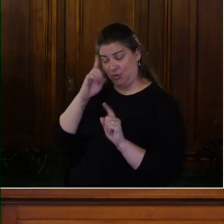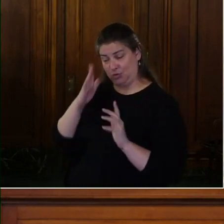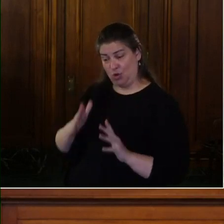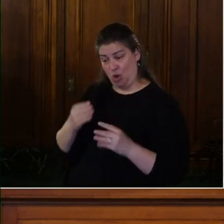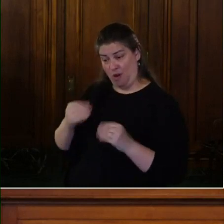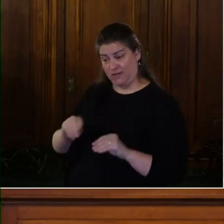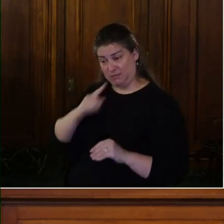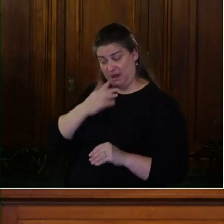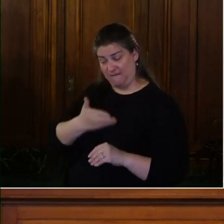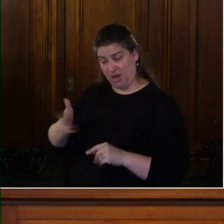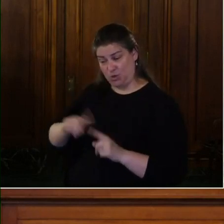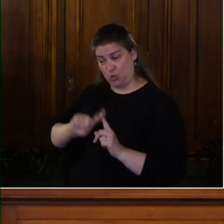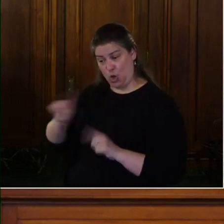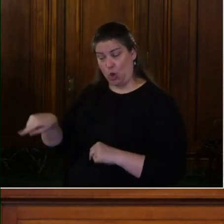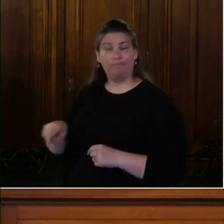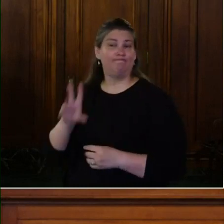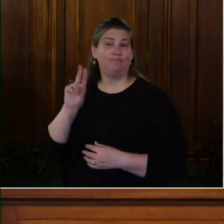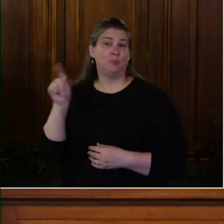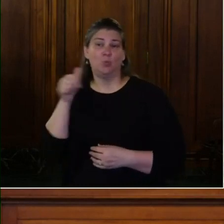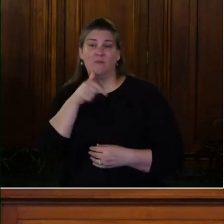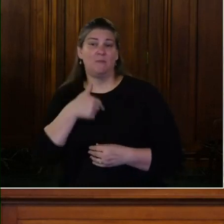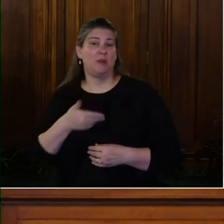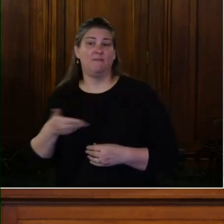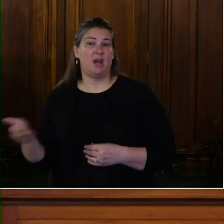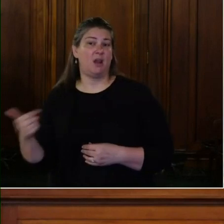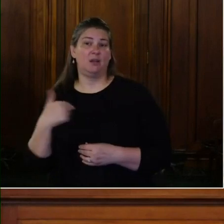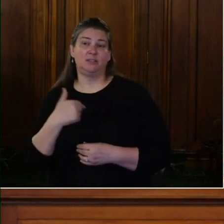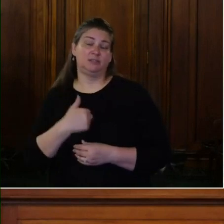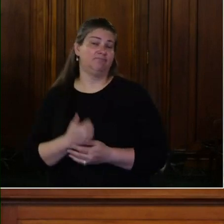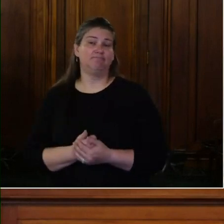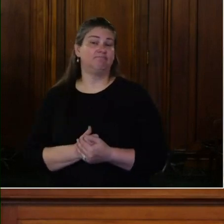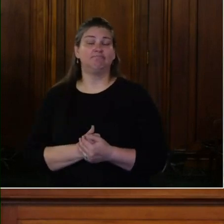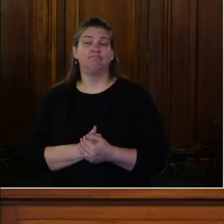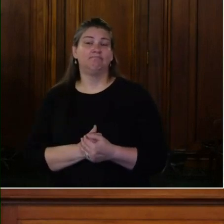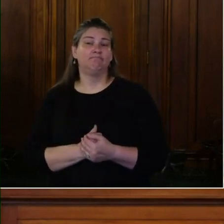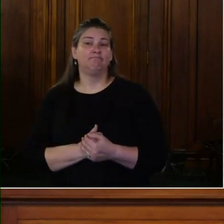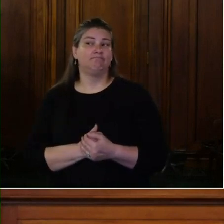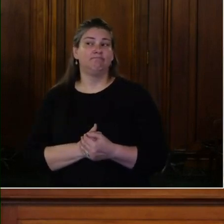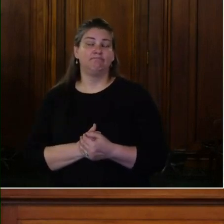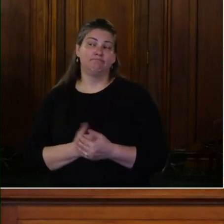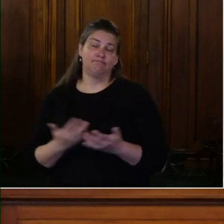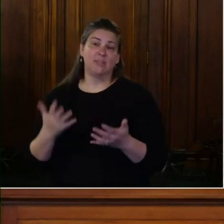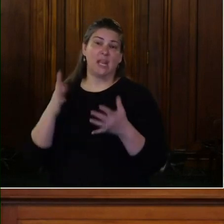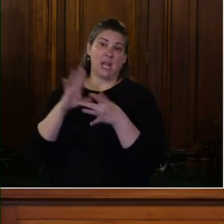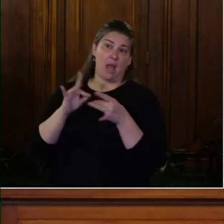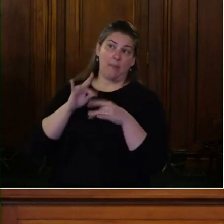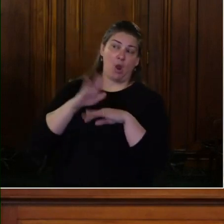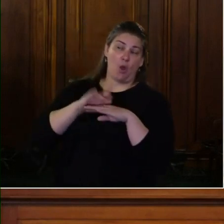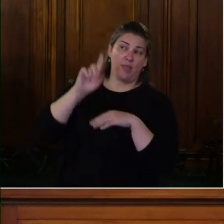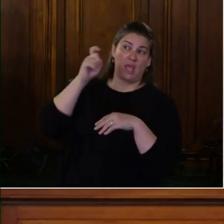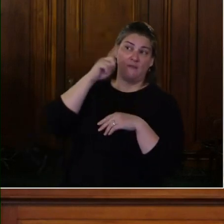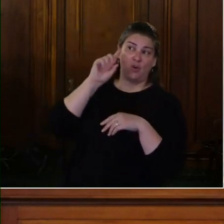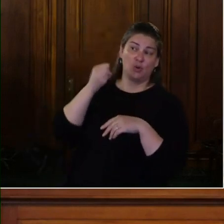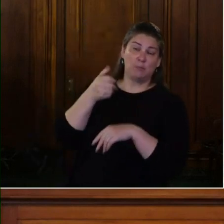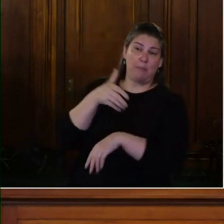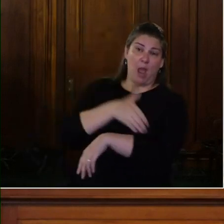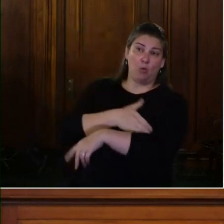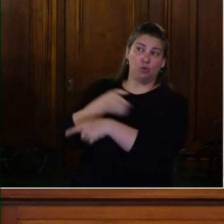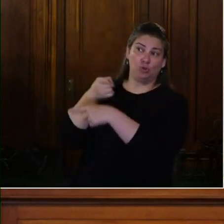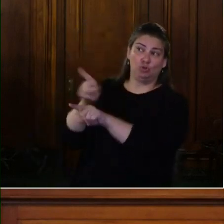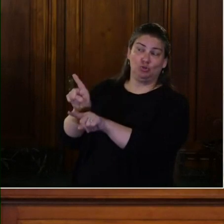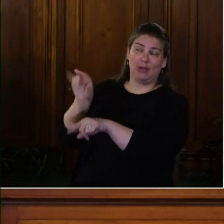been invited? No, we haven't. No, we haven't. To comment on the governor's powers during